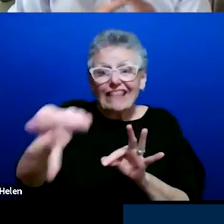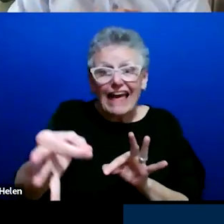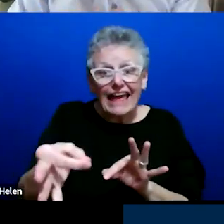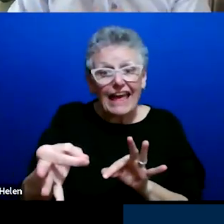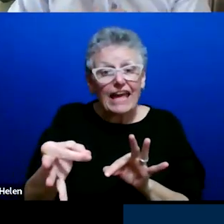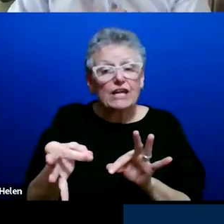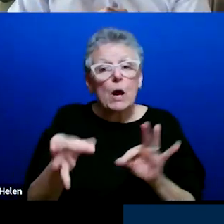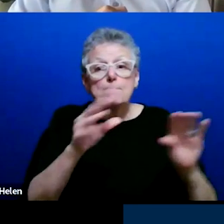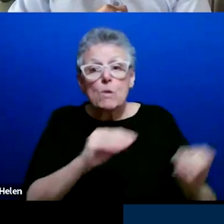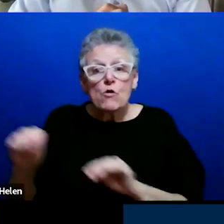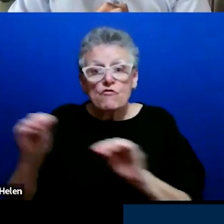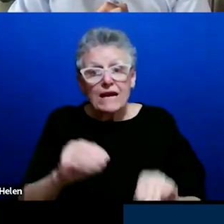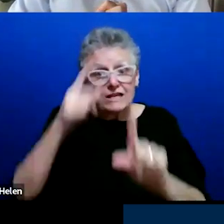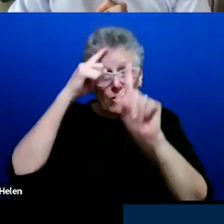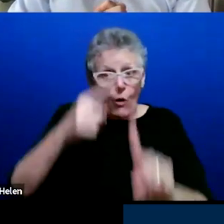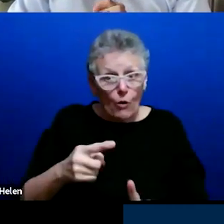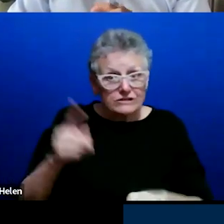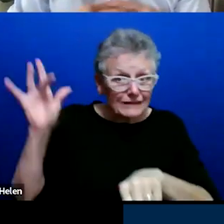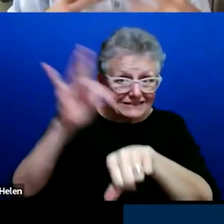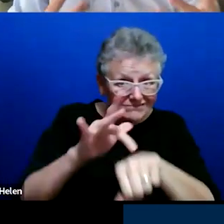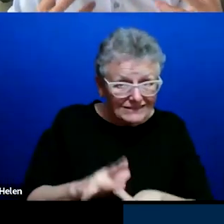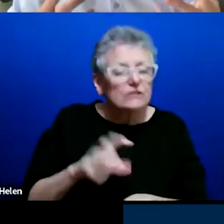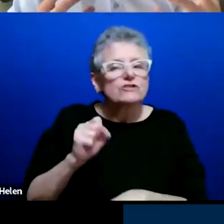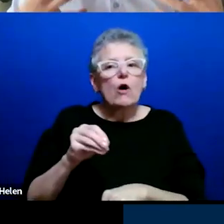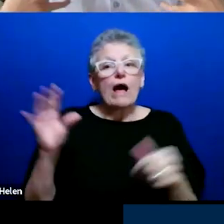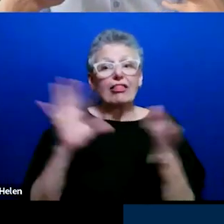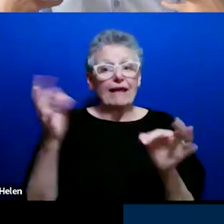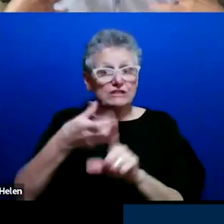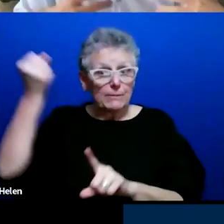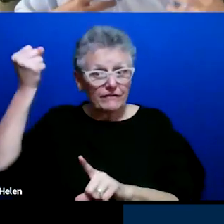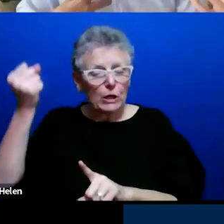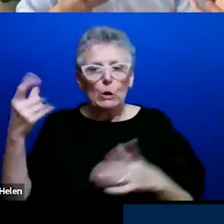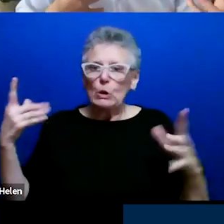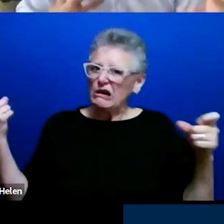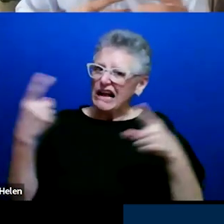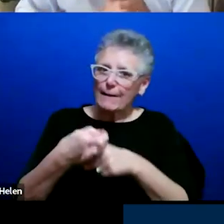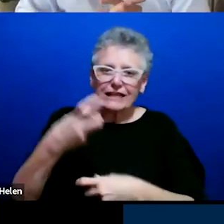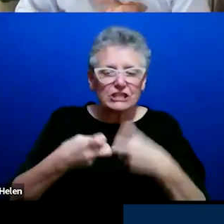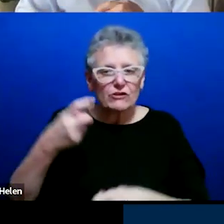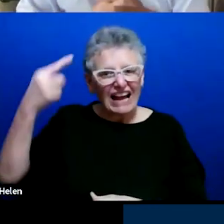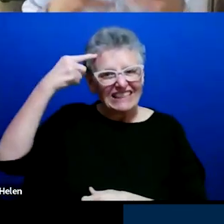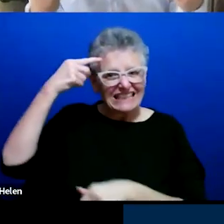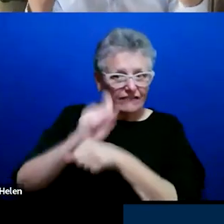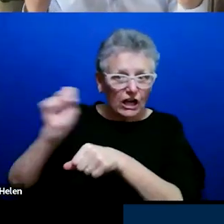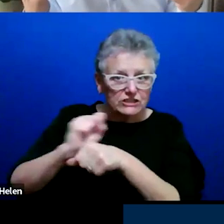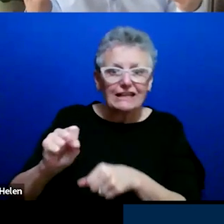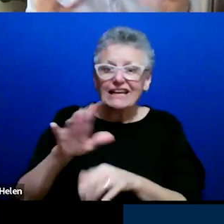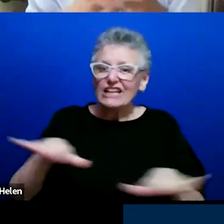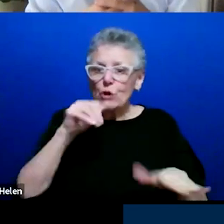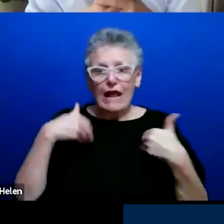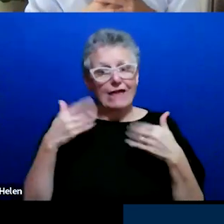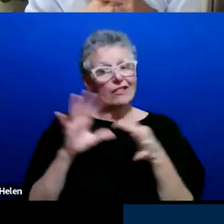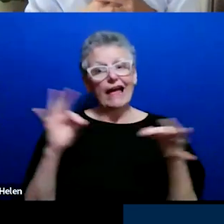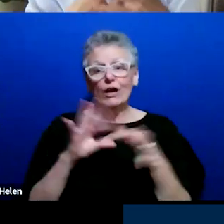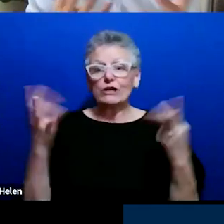motor milestones. So language deprivation is a complex issue of executive functioning where kids just don't have language